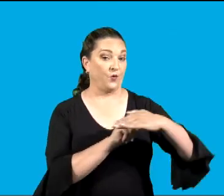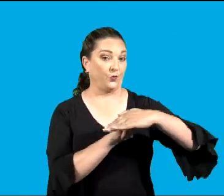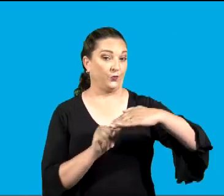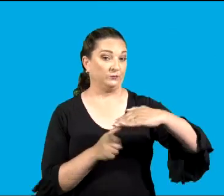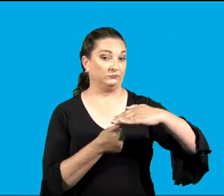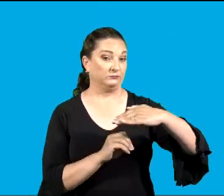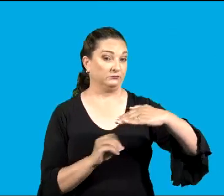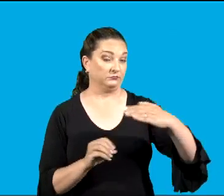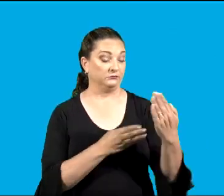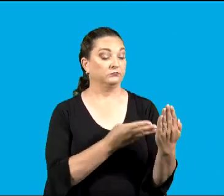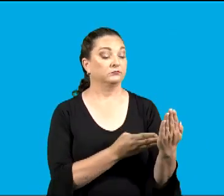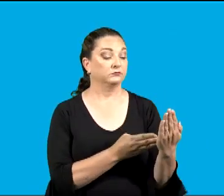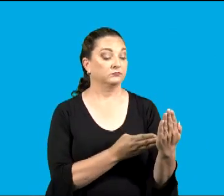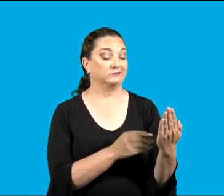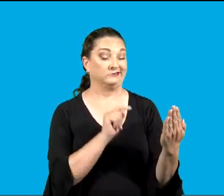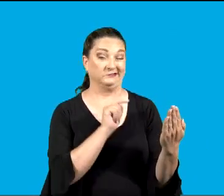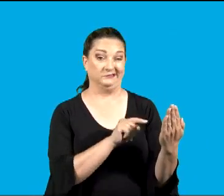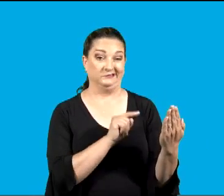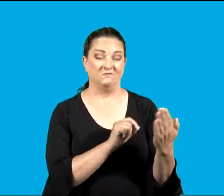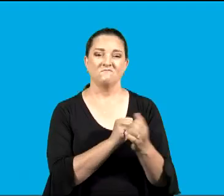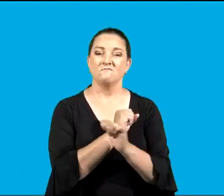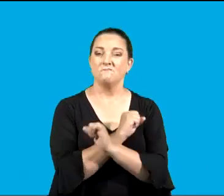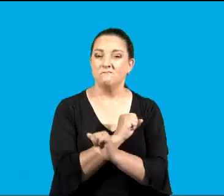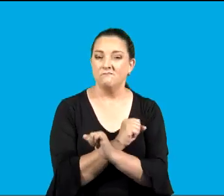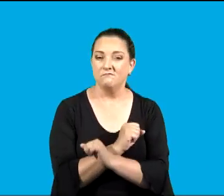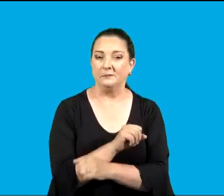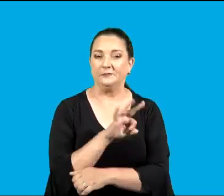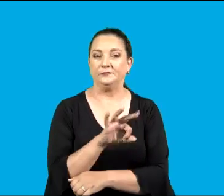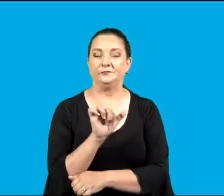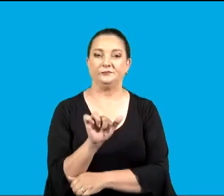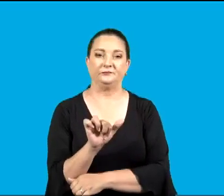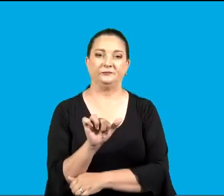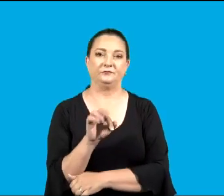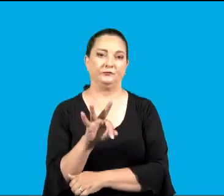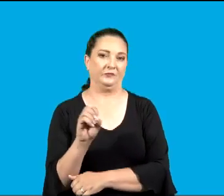the 600. And then we multiply that by